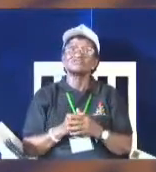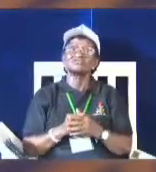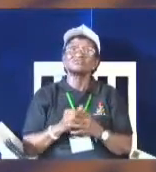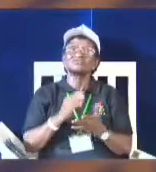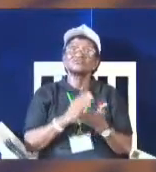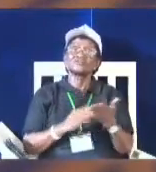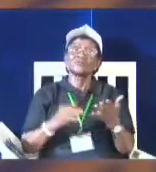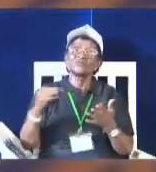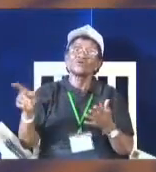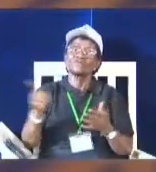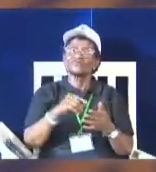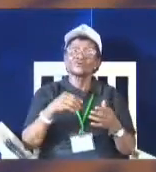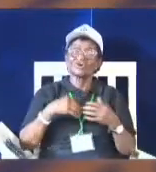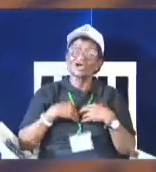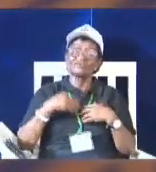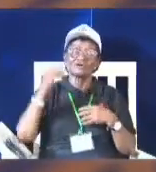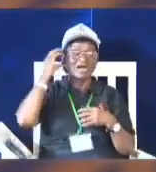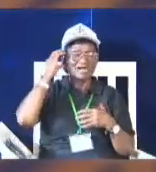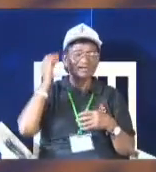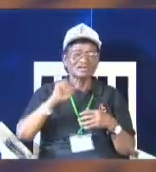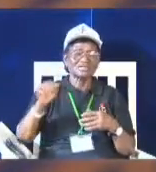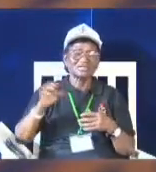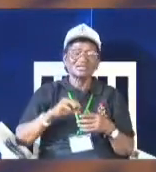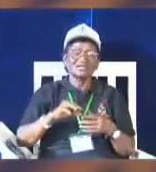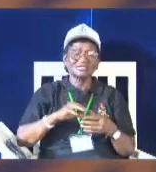Some of you have heard the story before